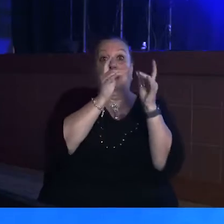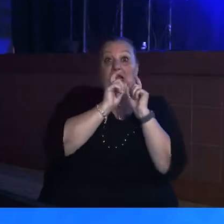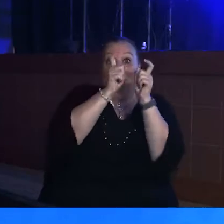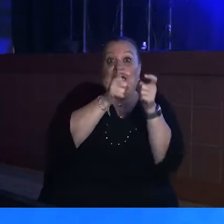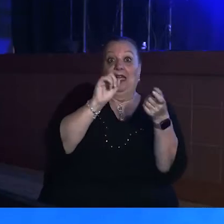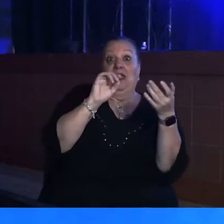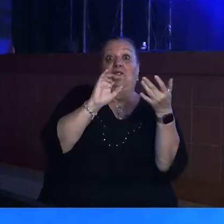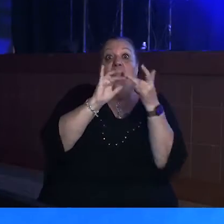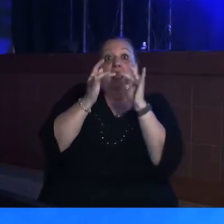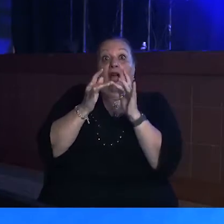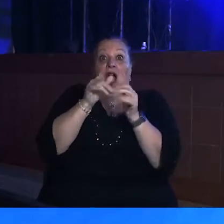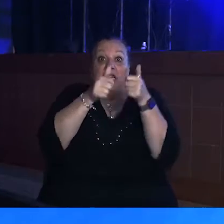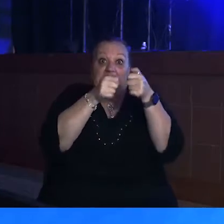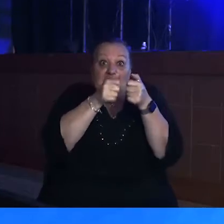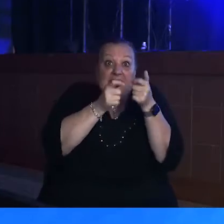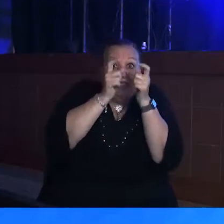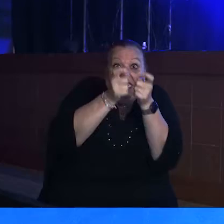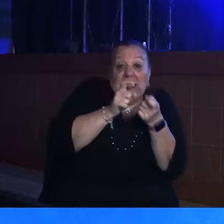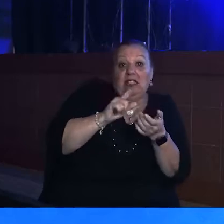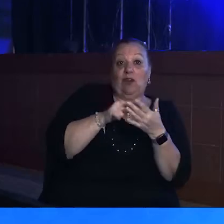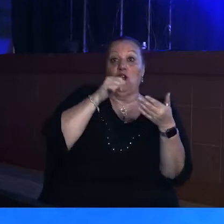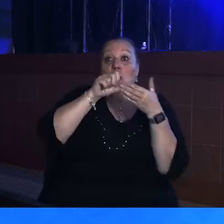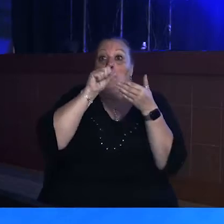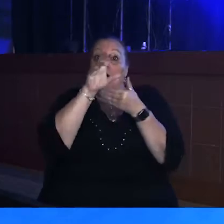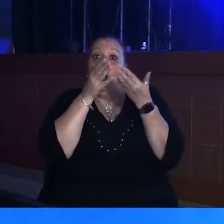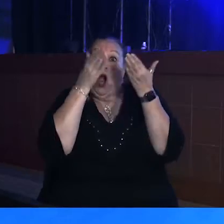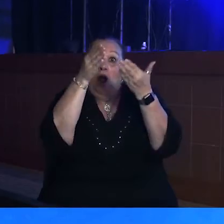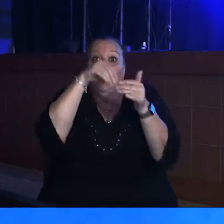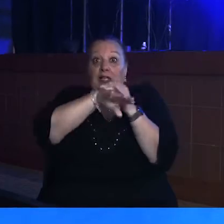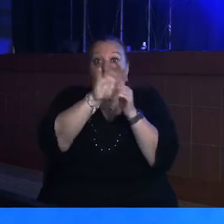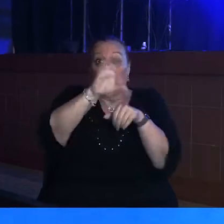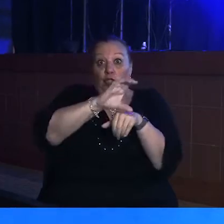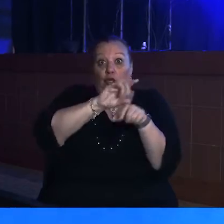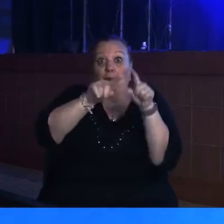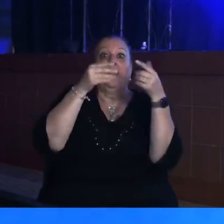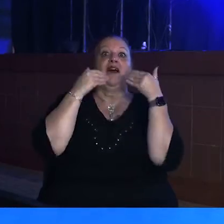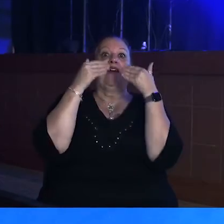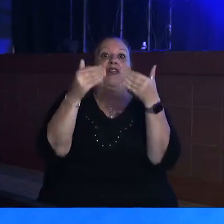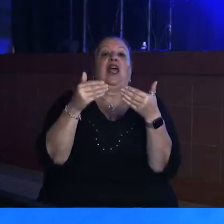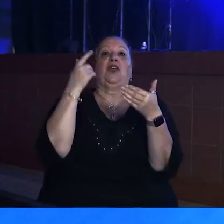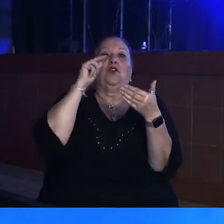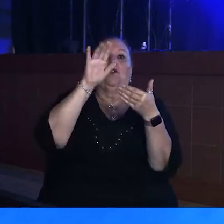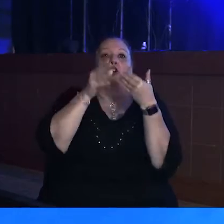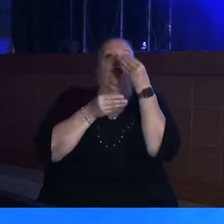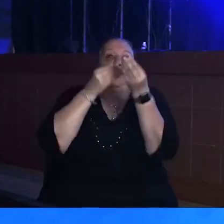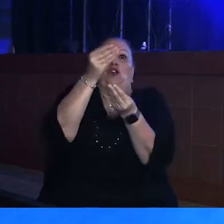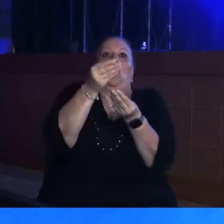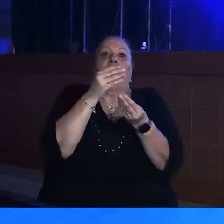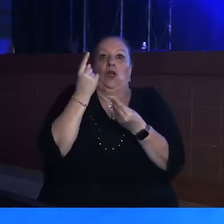text to give, or you can mail your offering in to the church. But thank you for your generosity.